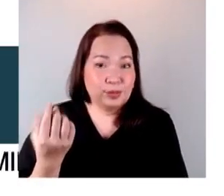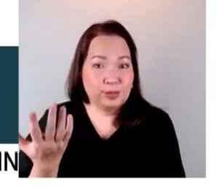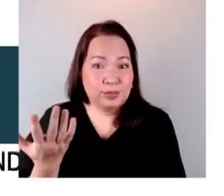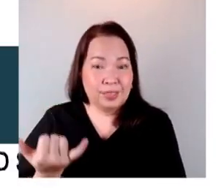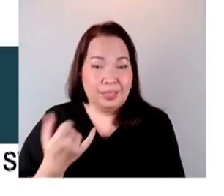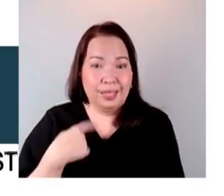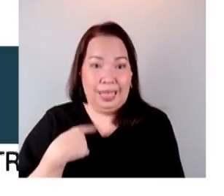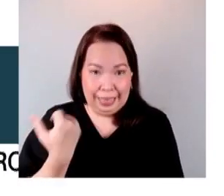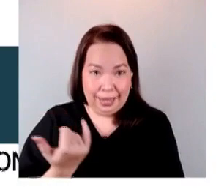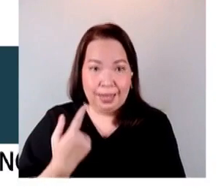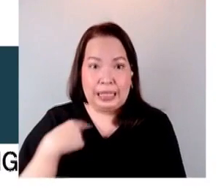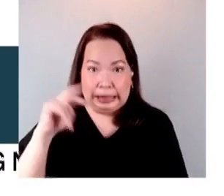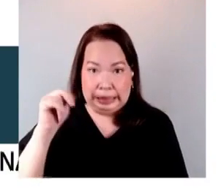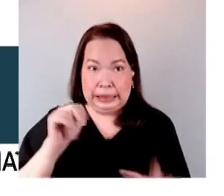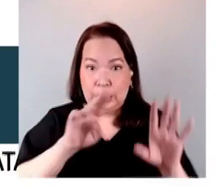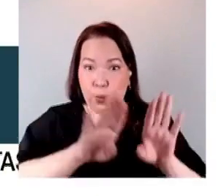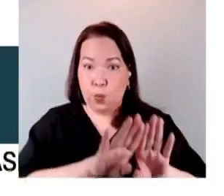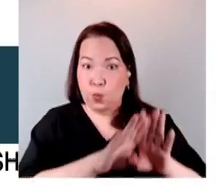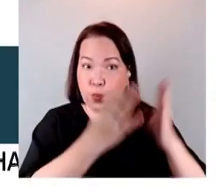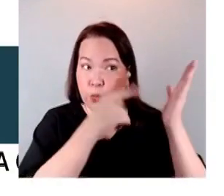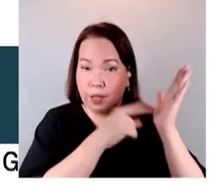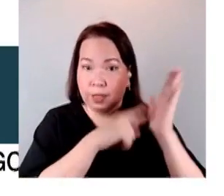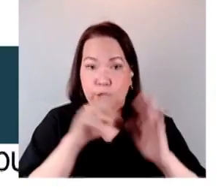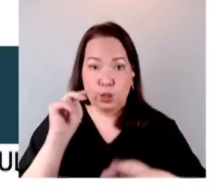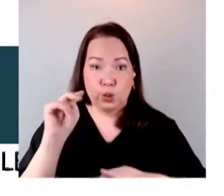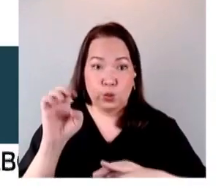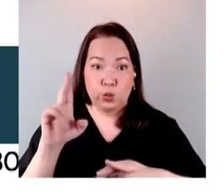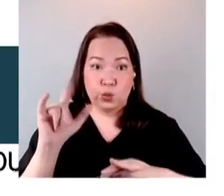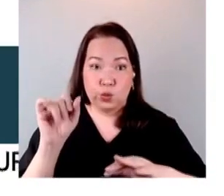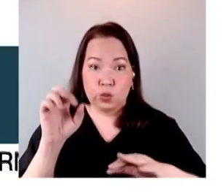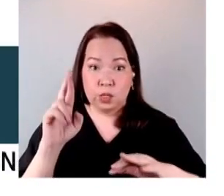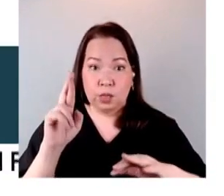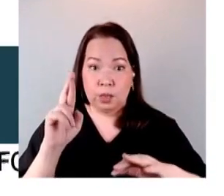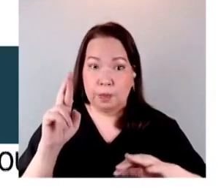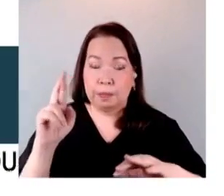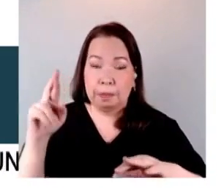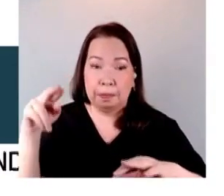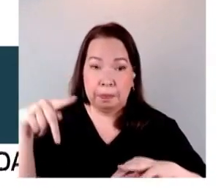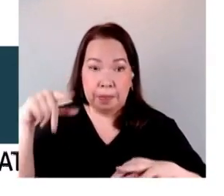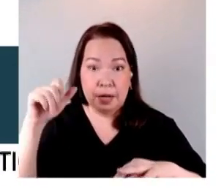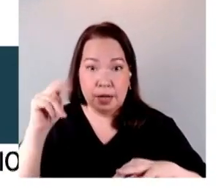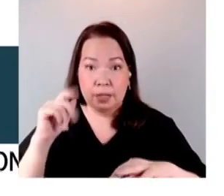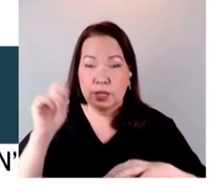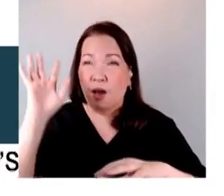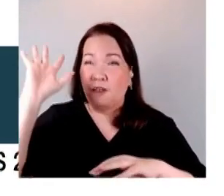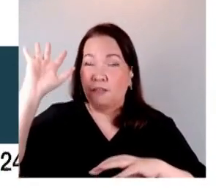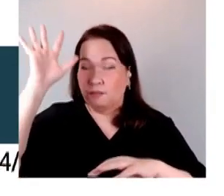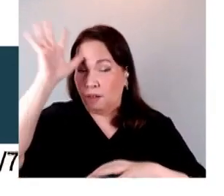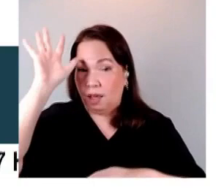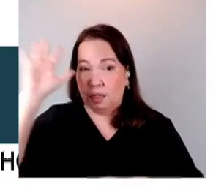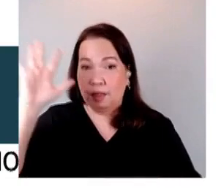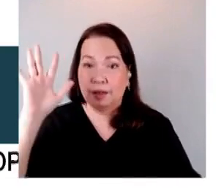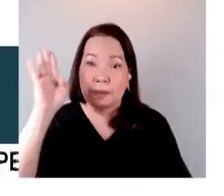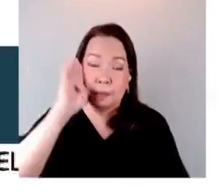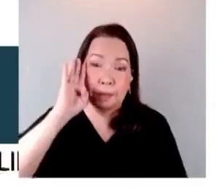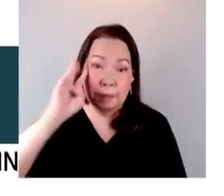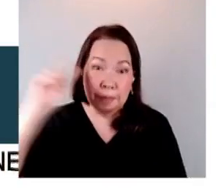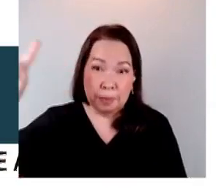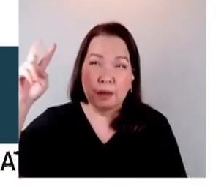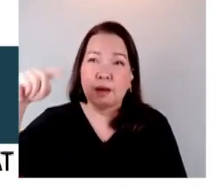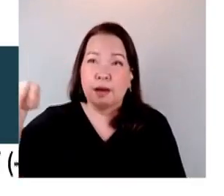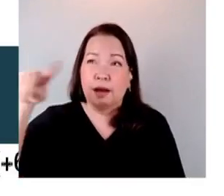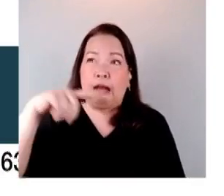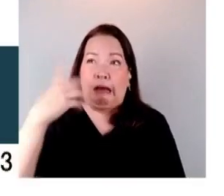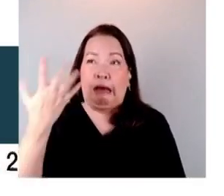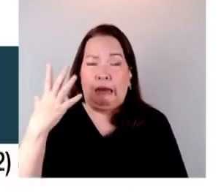nuclear power plant that his father himself stopped the construction of, not only because of the corruption committed by their family